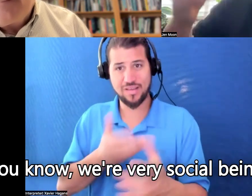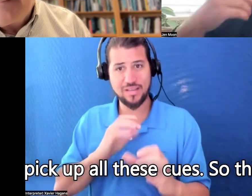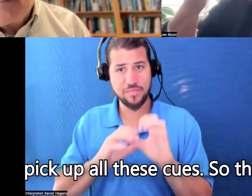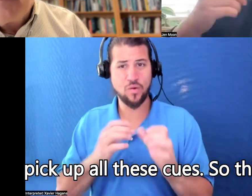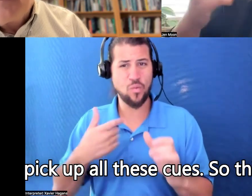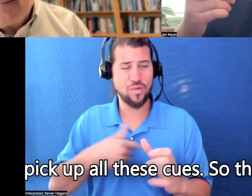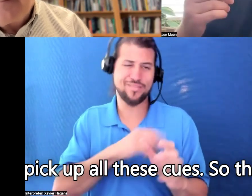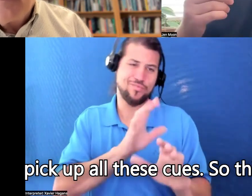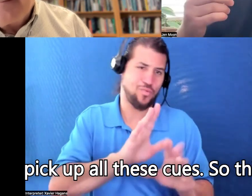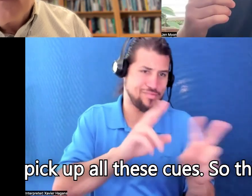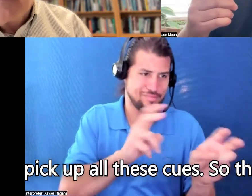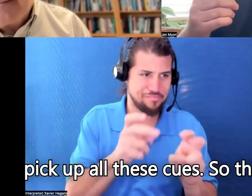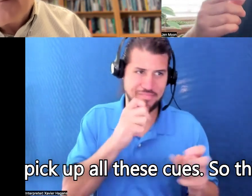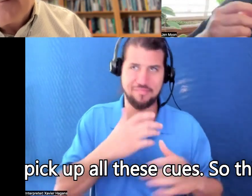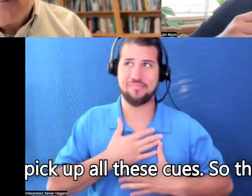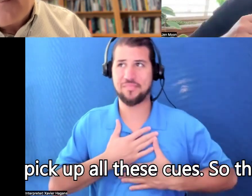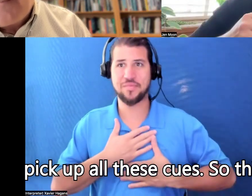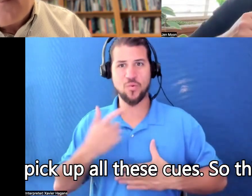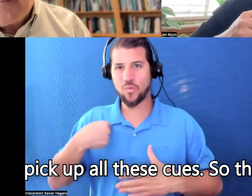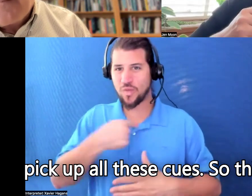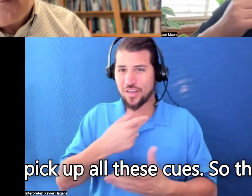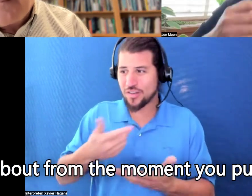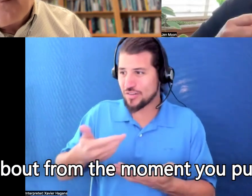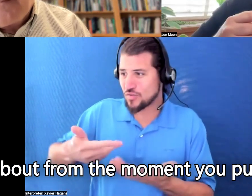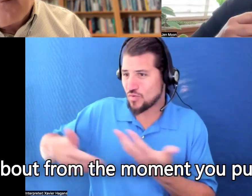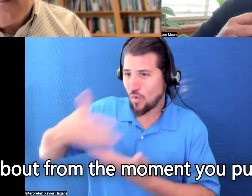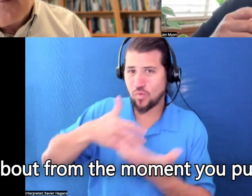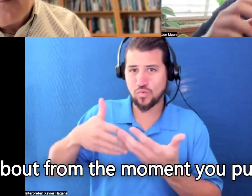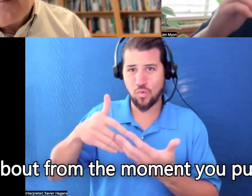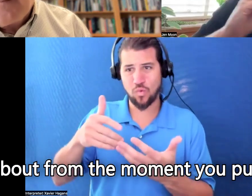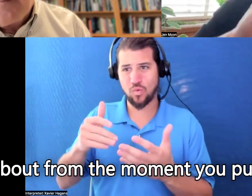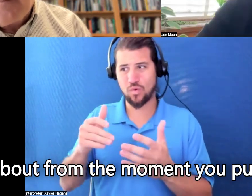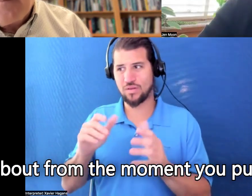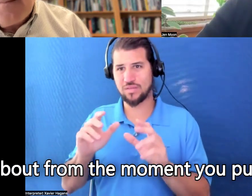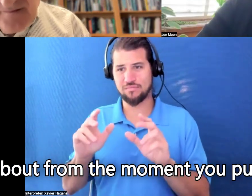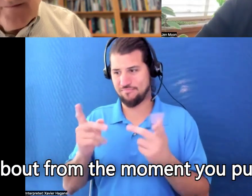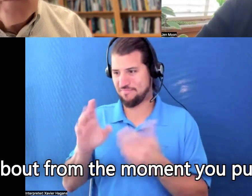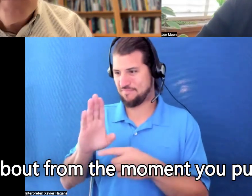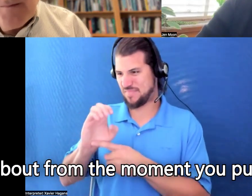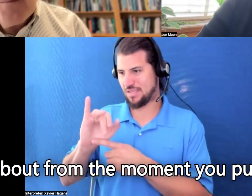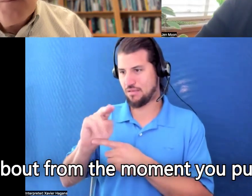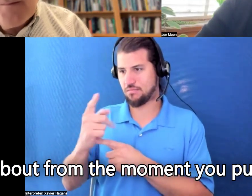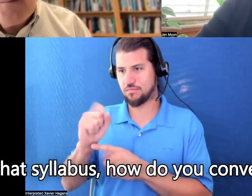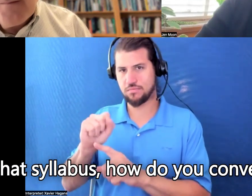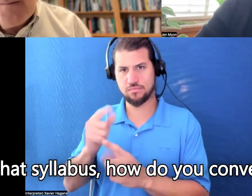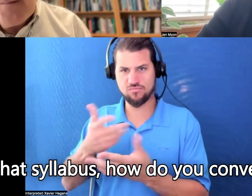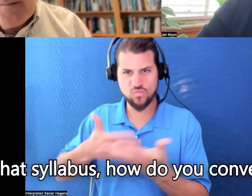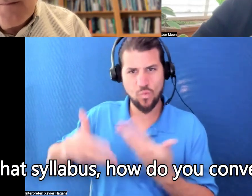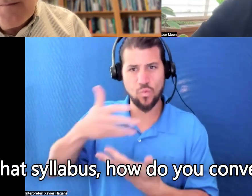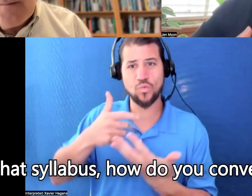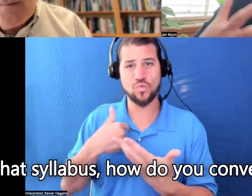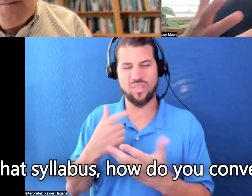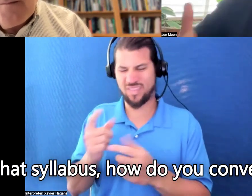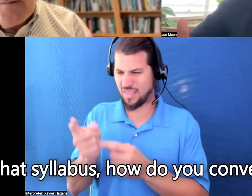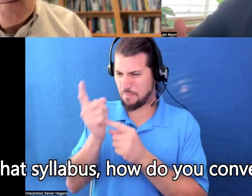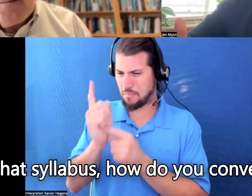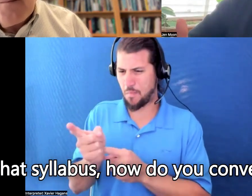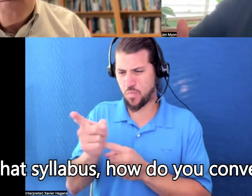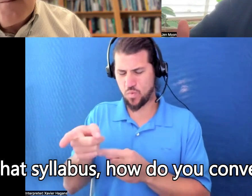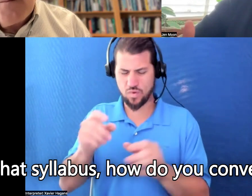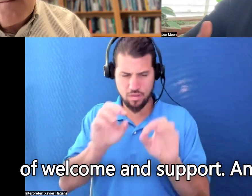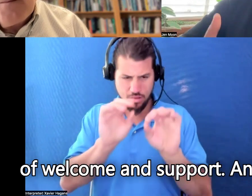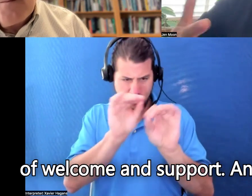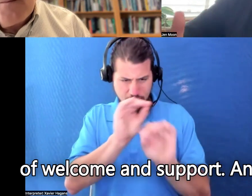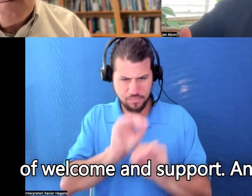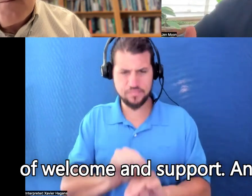beings and we pick up all these cues. So thinking about from the moment you put together that syllabus, how do you convey